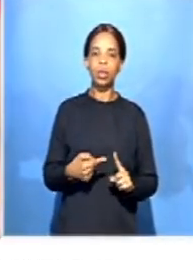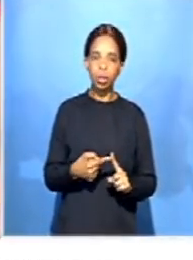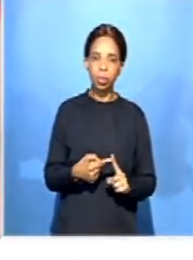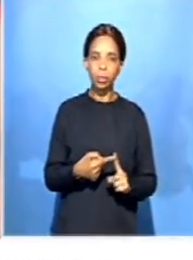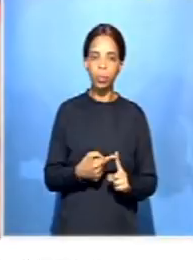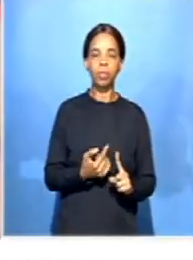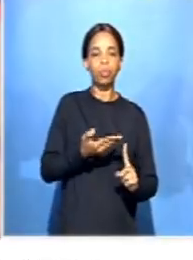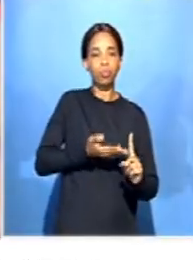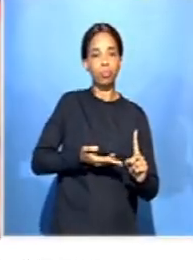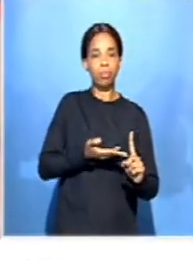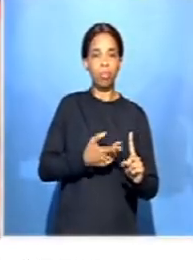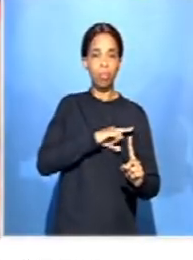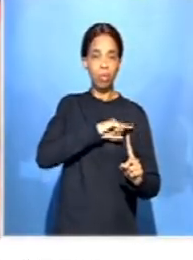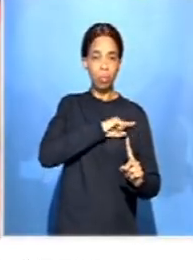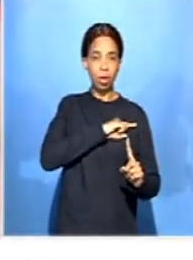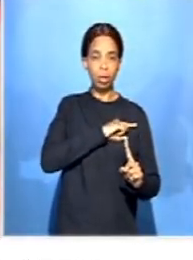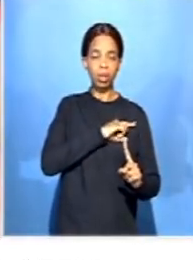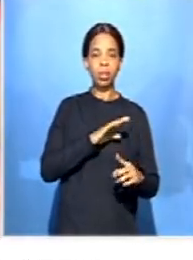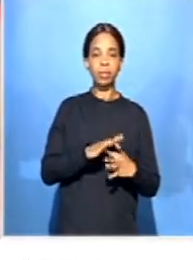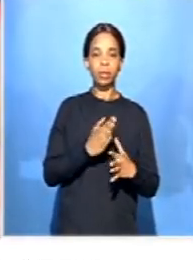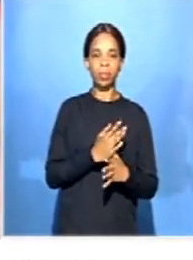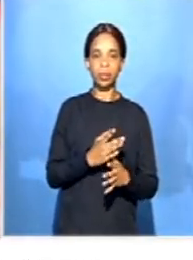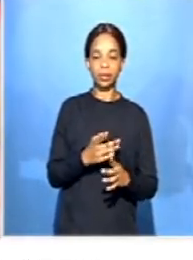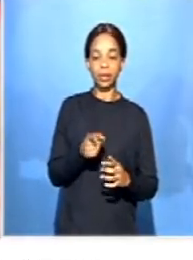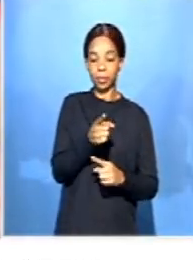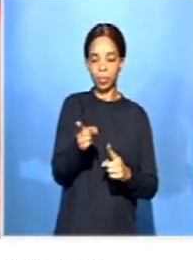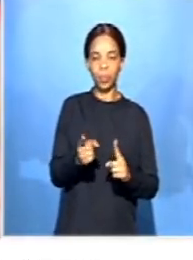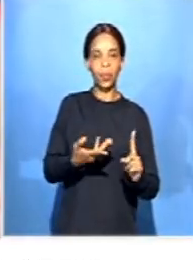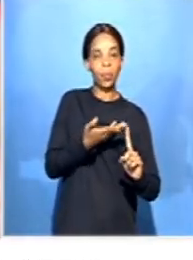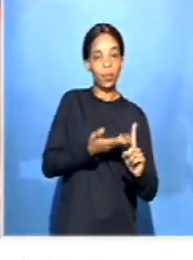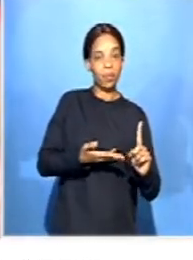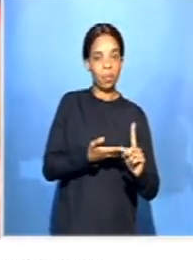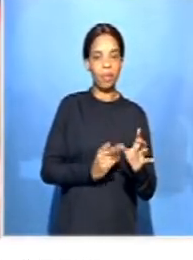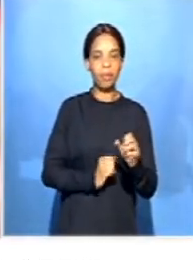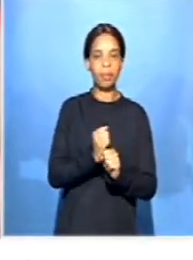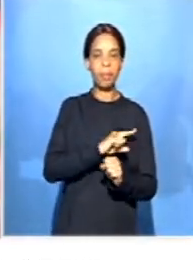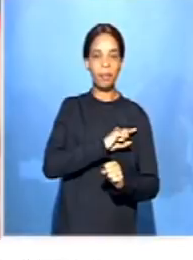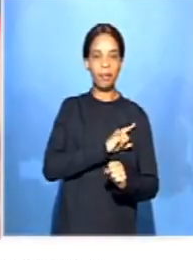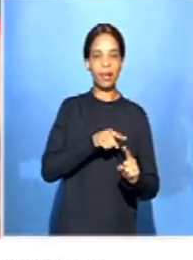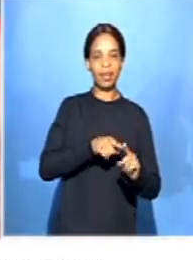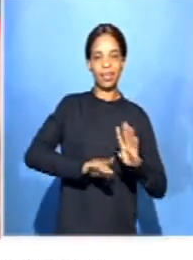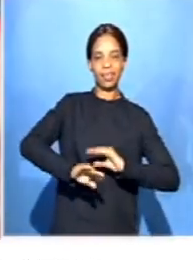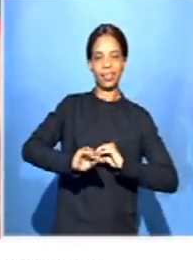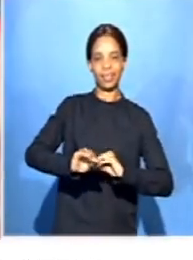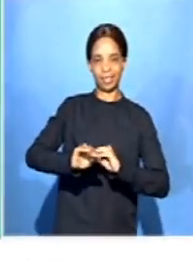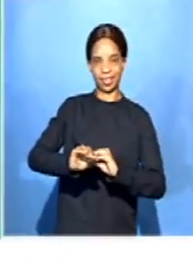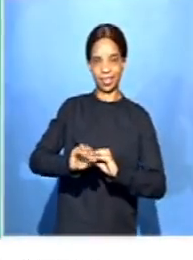re a lo itse ka ntlha ya gage le lerato le lo re fang lone ke ka ntlha ya gage mme gape re re